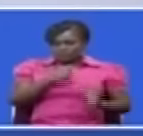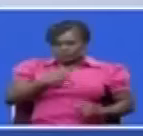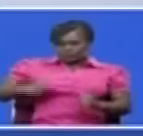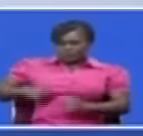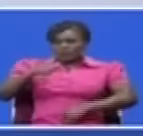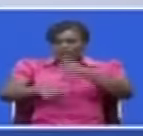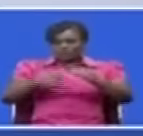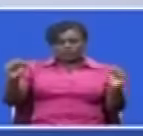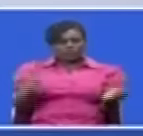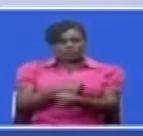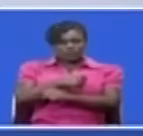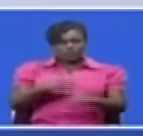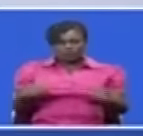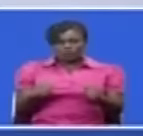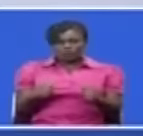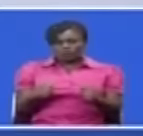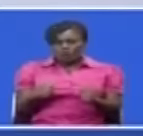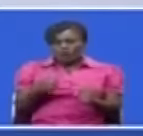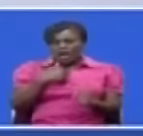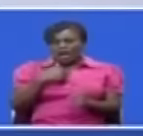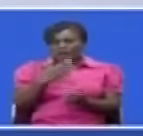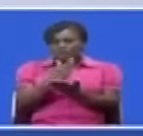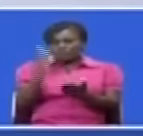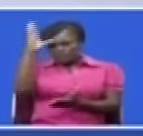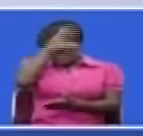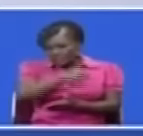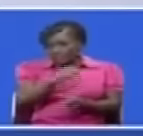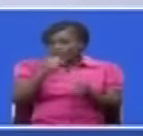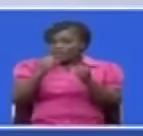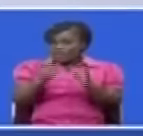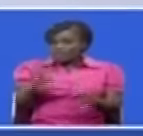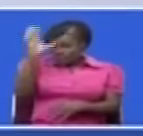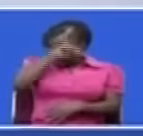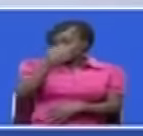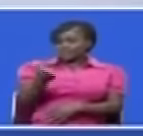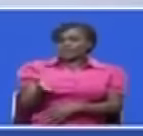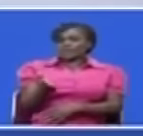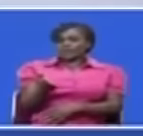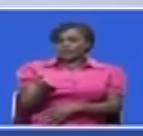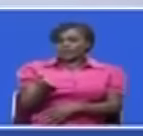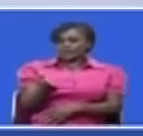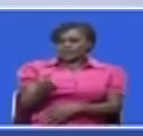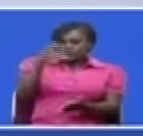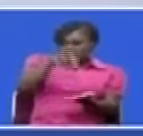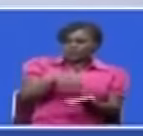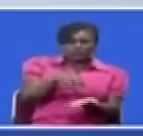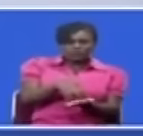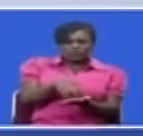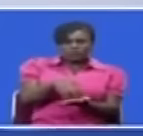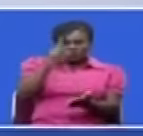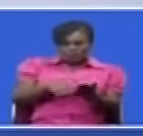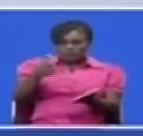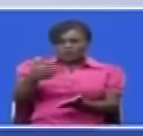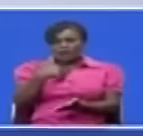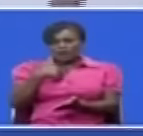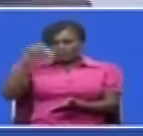cannot afford to leave a vacuum. In absence of military troops, especially when there's been an on-the-ground situation like that, what we have